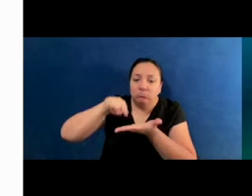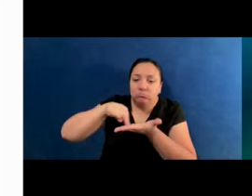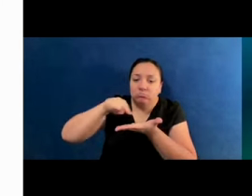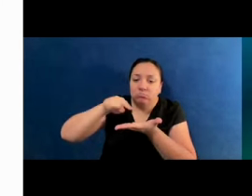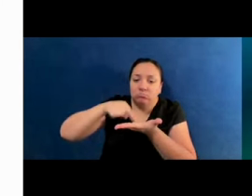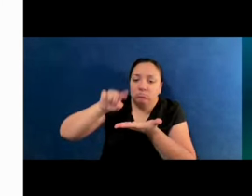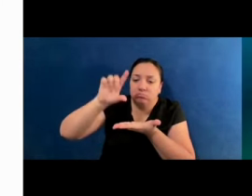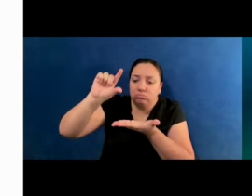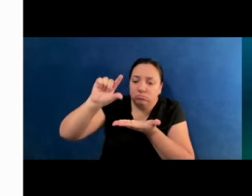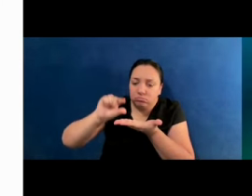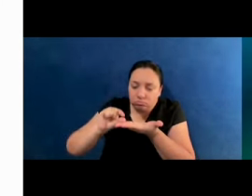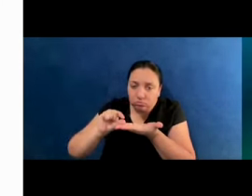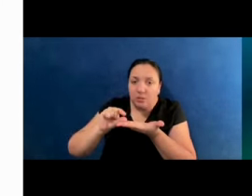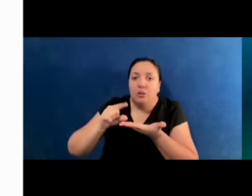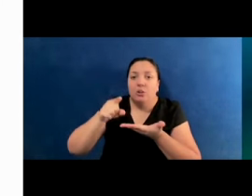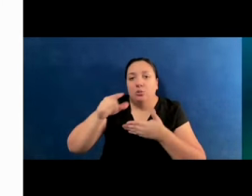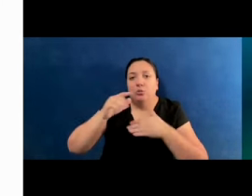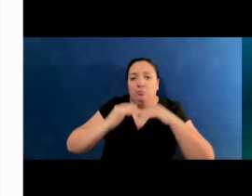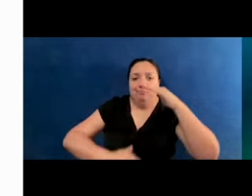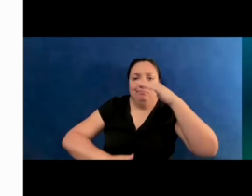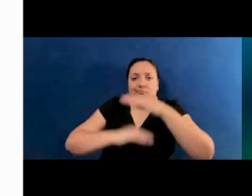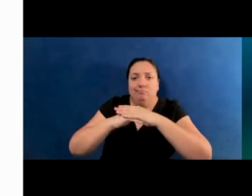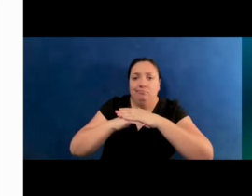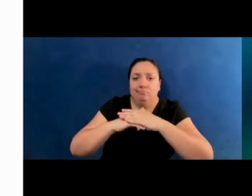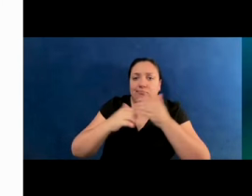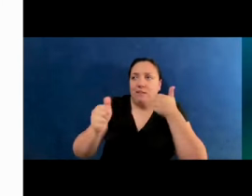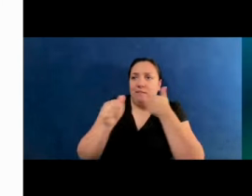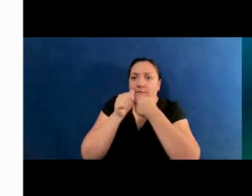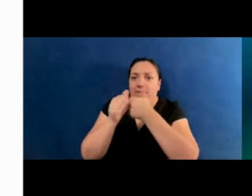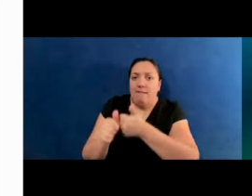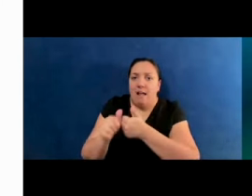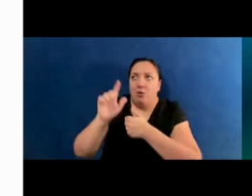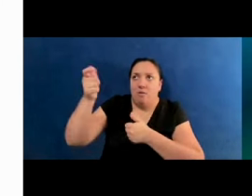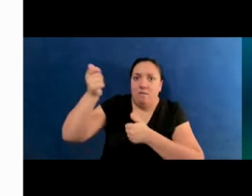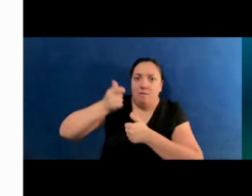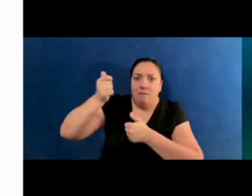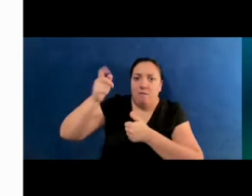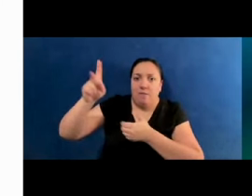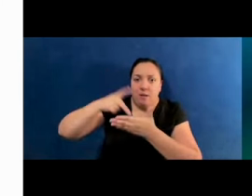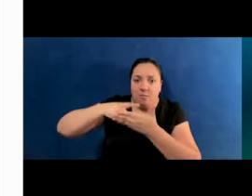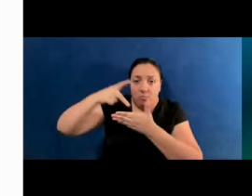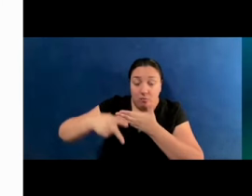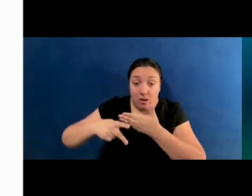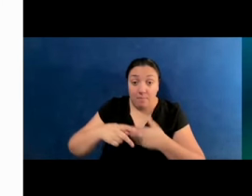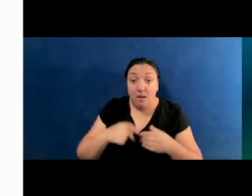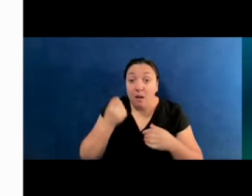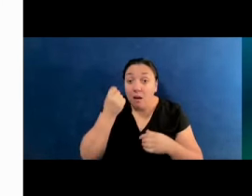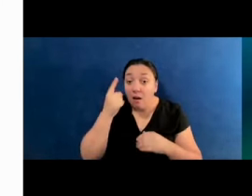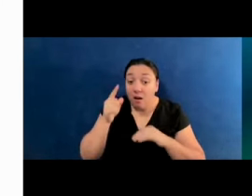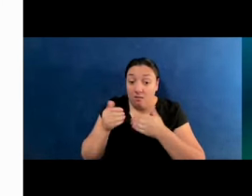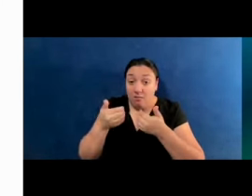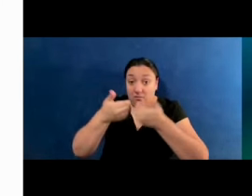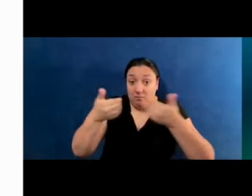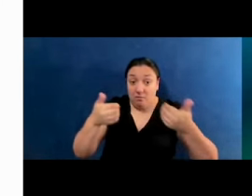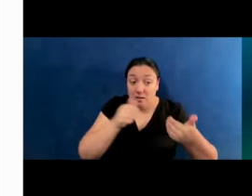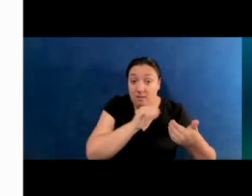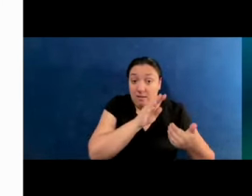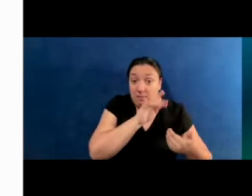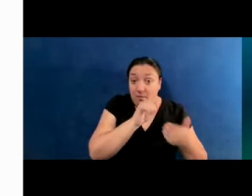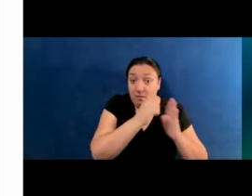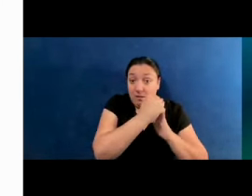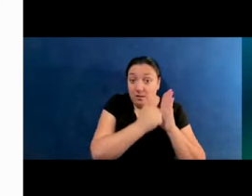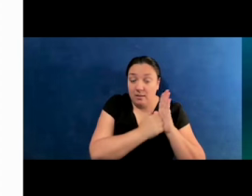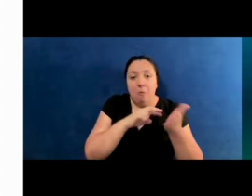ensure that you're within the asset limits by these public benefit programs, and funds in an ABLE account empower